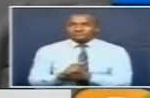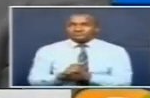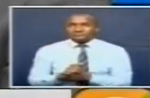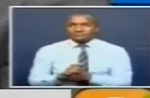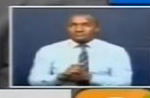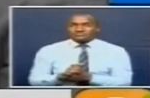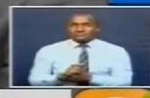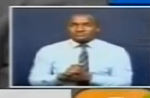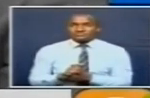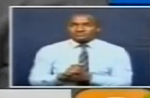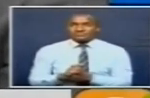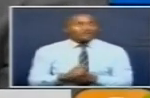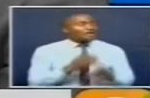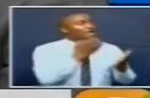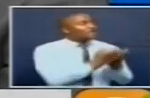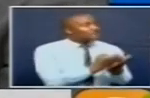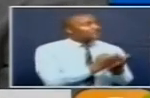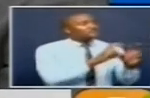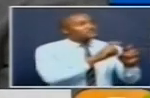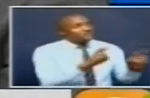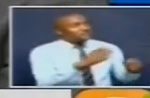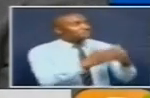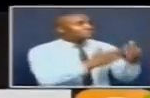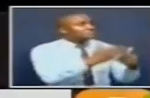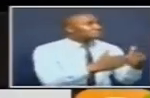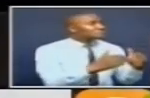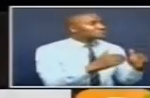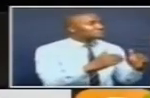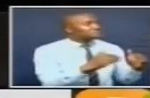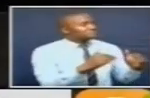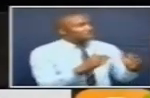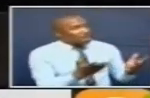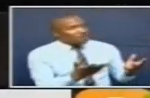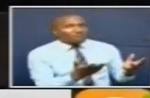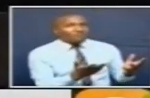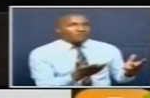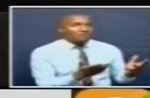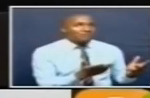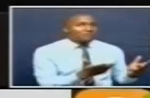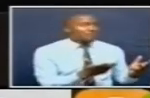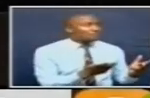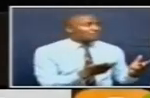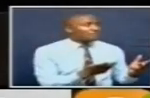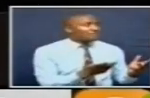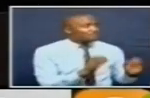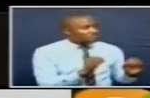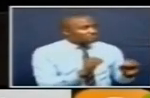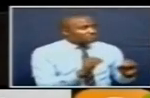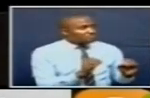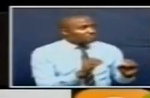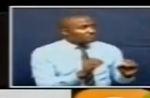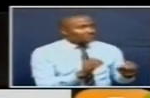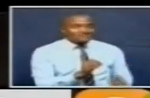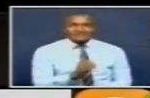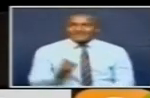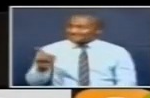information. Yes. Not evidence of an investigation going on or how. I mean, major the evidence is, right. that doesn't matter. That